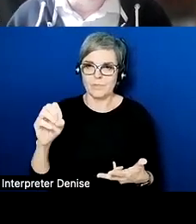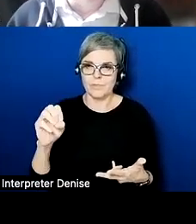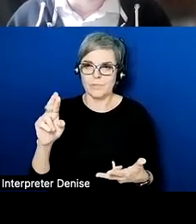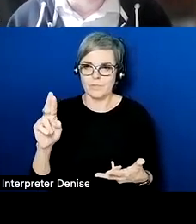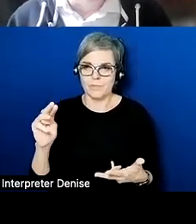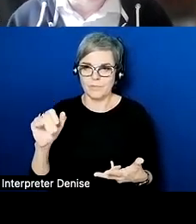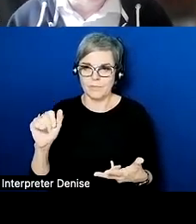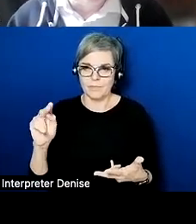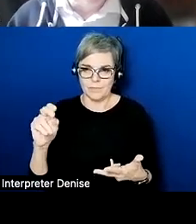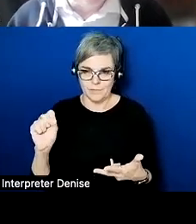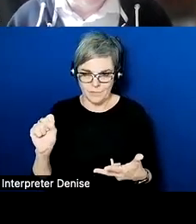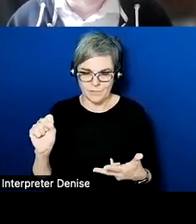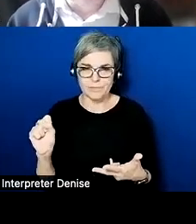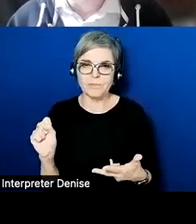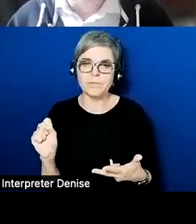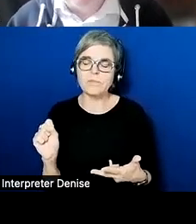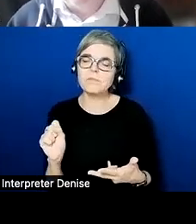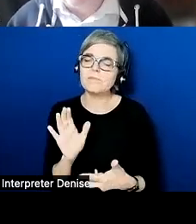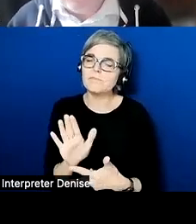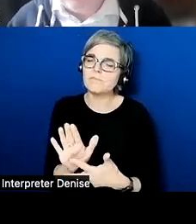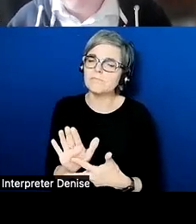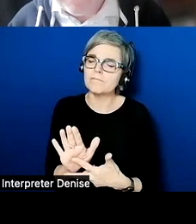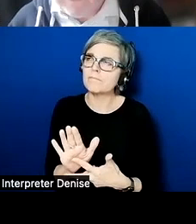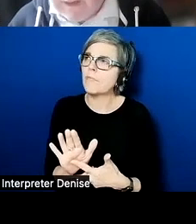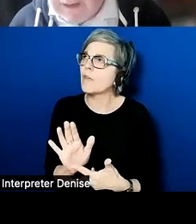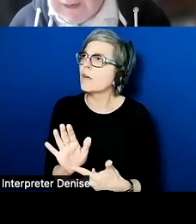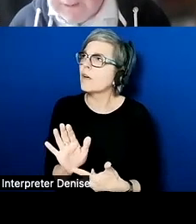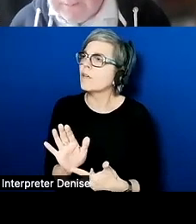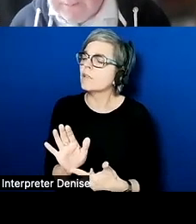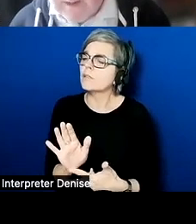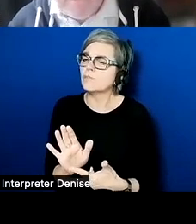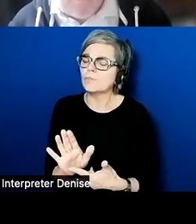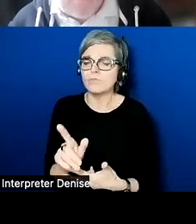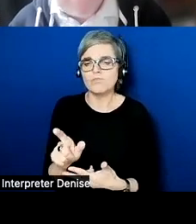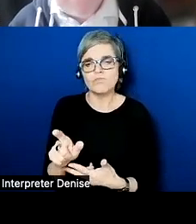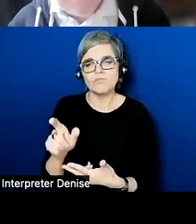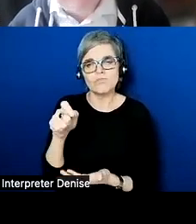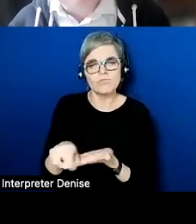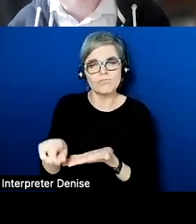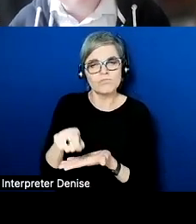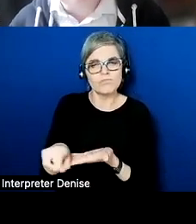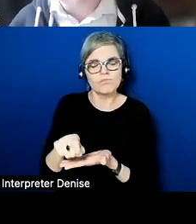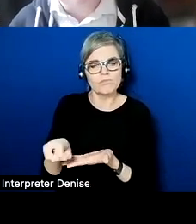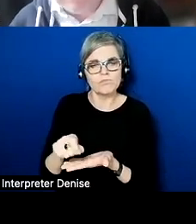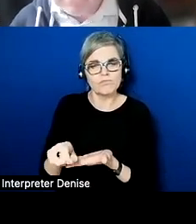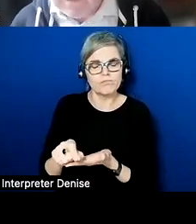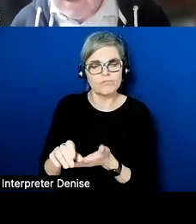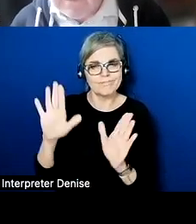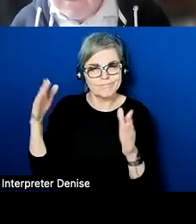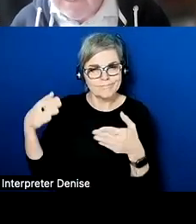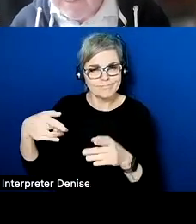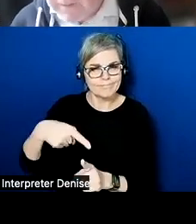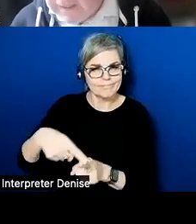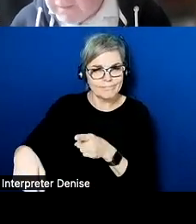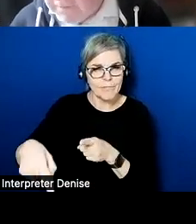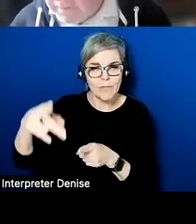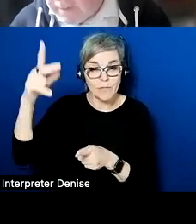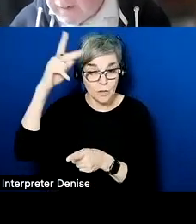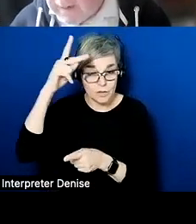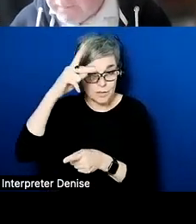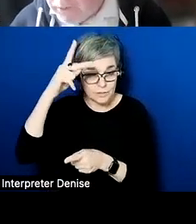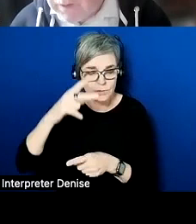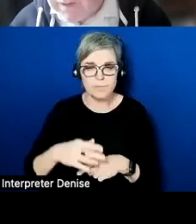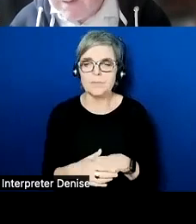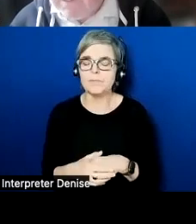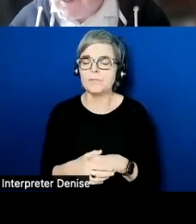of he writes about philosophy, but one of the ideas that I've taken from